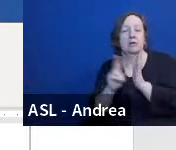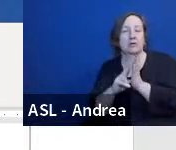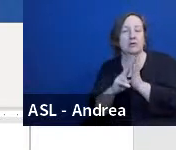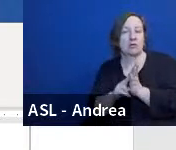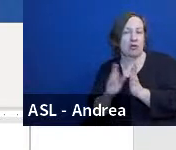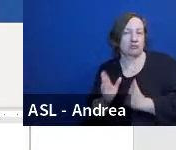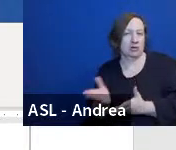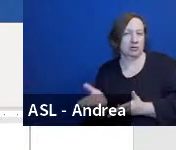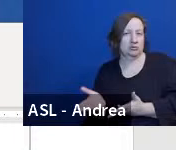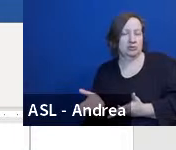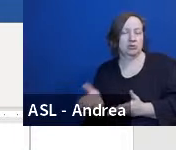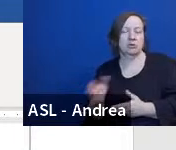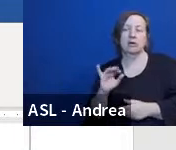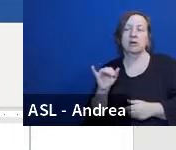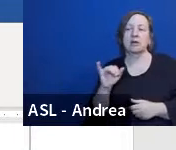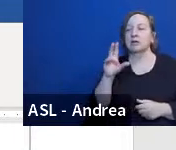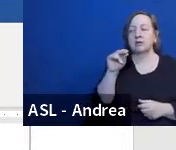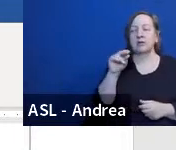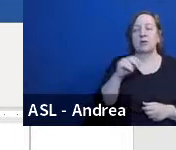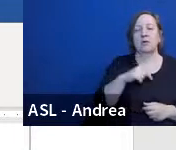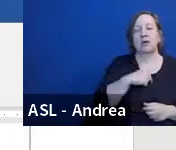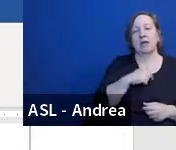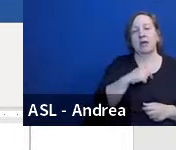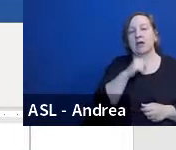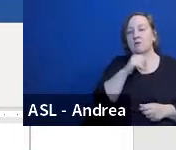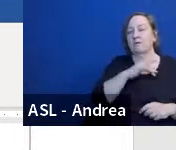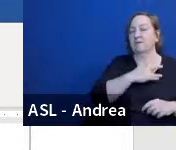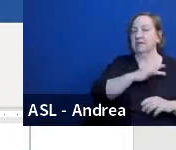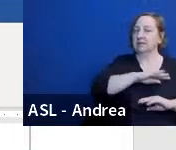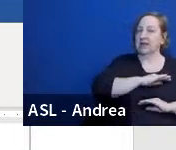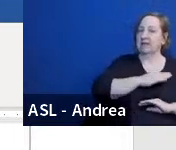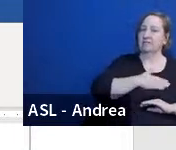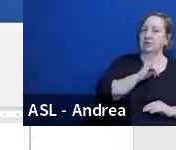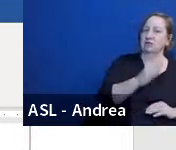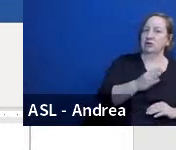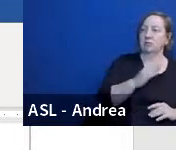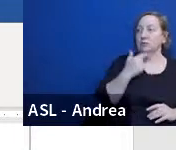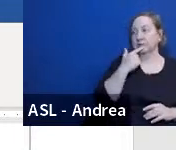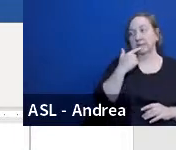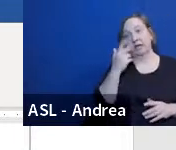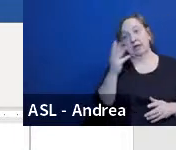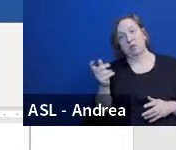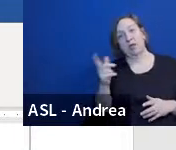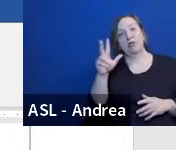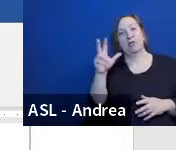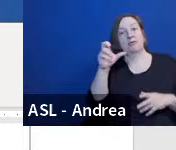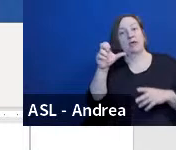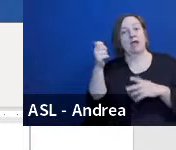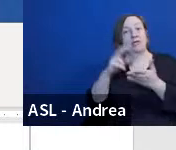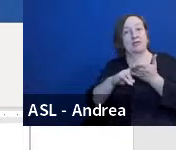we, I'm not feeling satisfied in my job. So do we say, well, there's 300 other